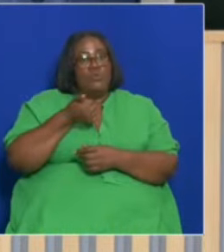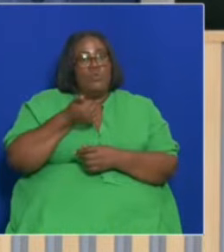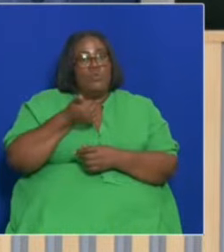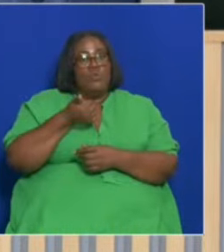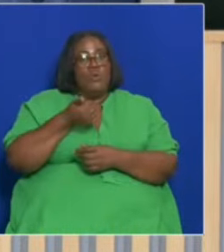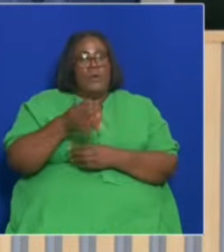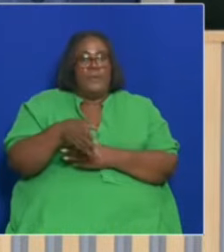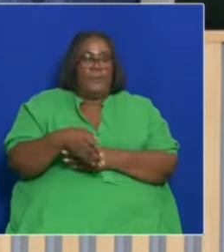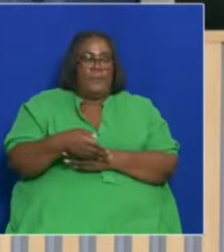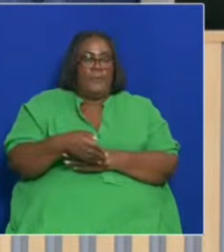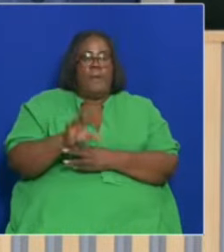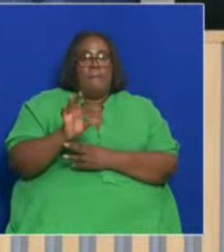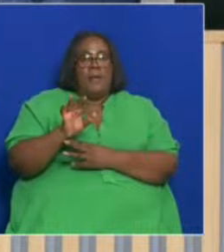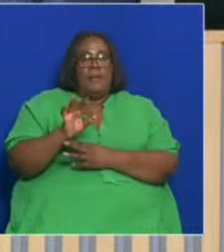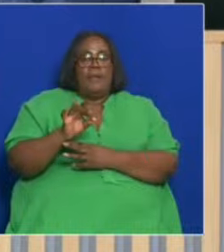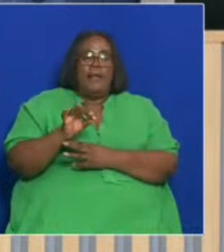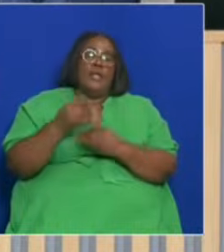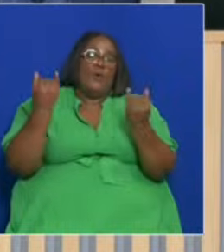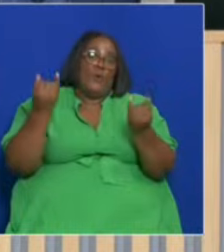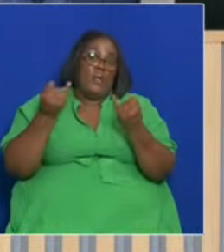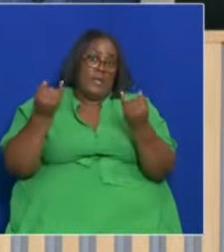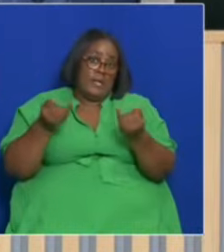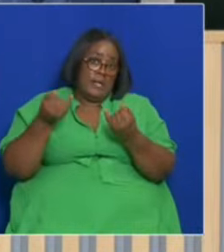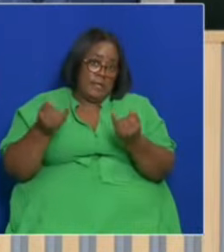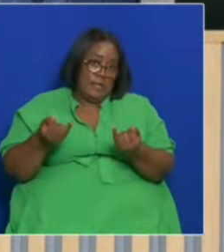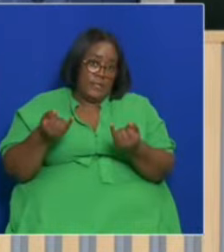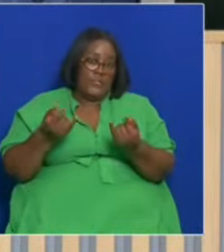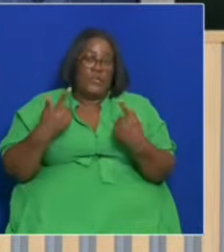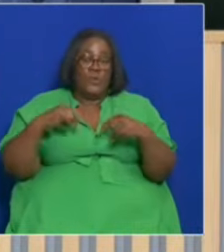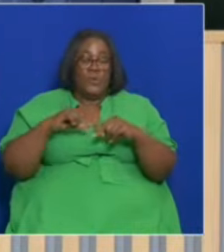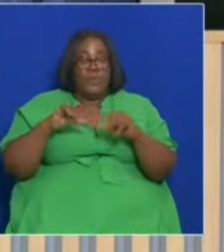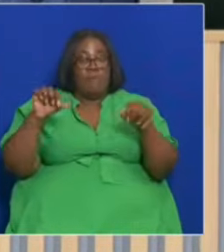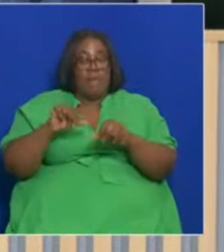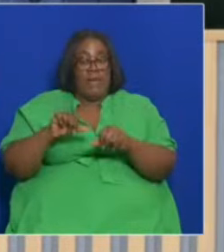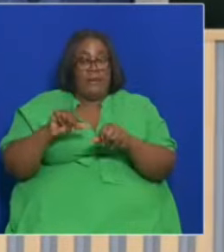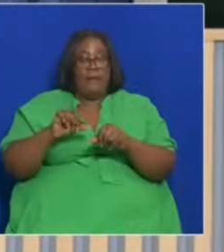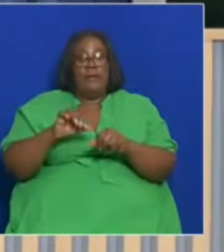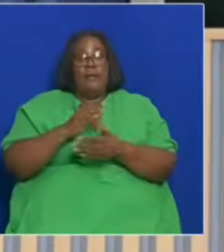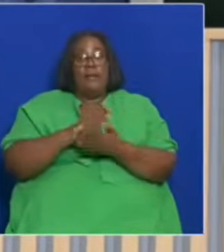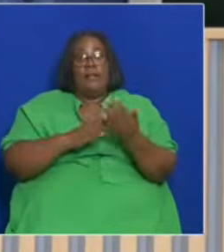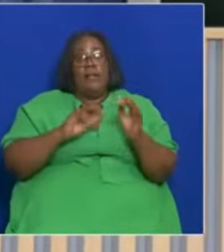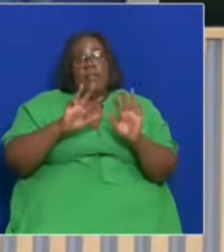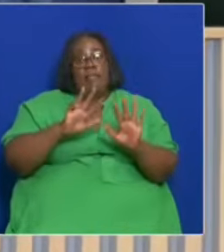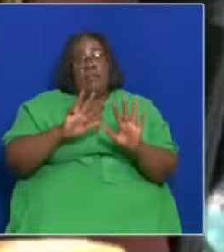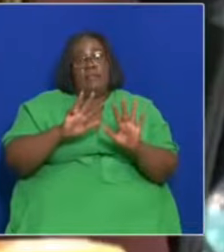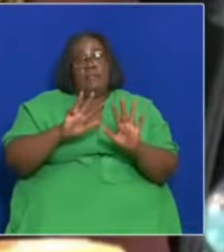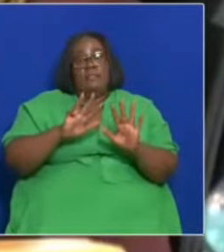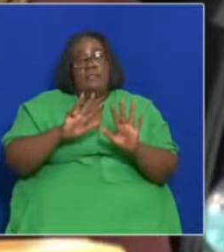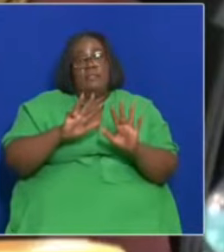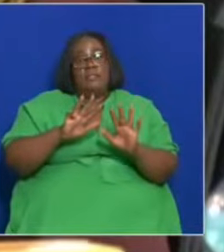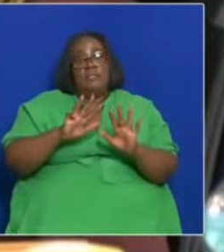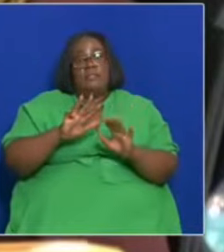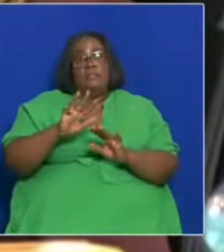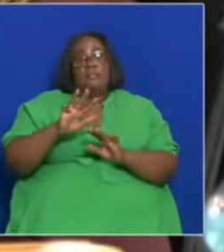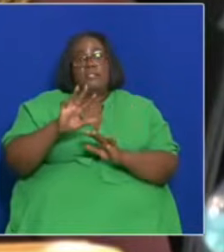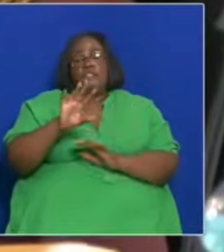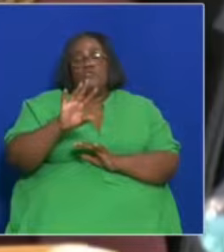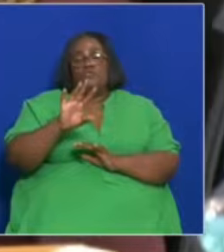public holiday. So we adjourn and resume at 9:30 on Tuesday. Women's Day, Chair, to be specific